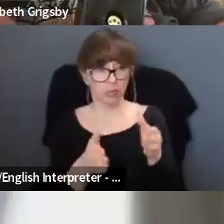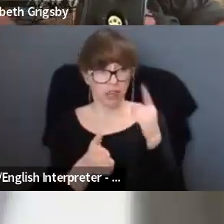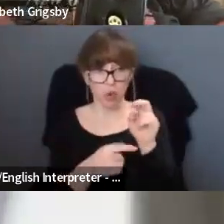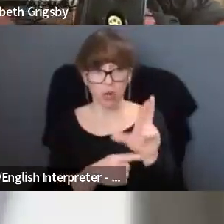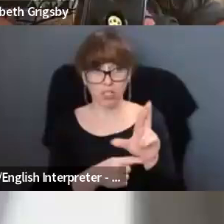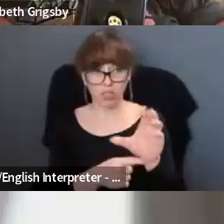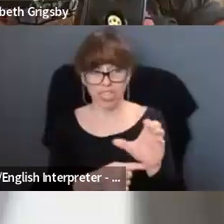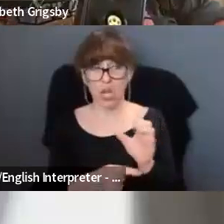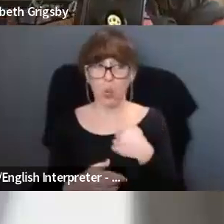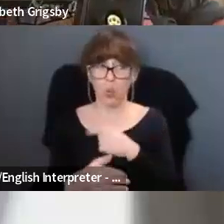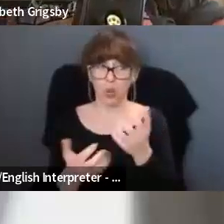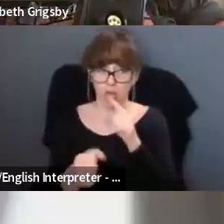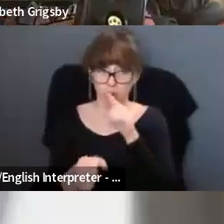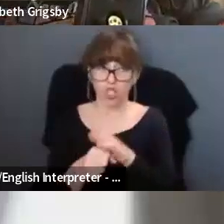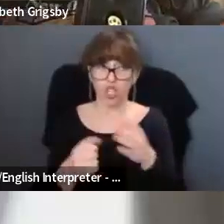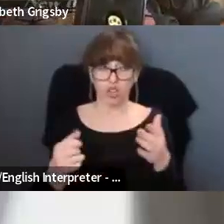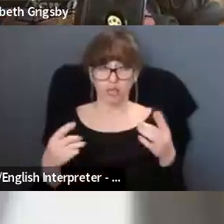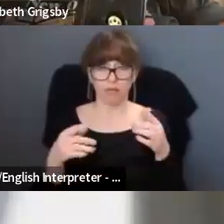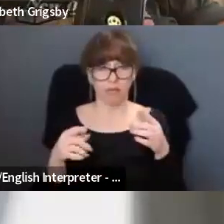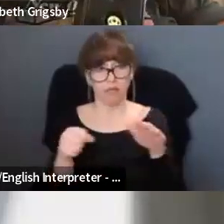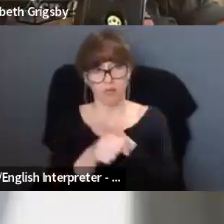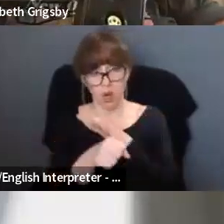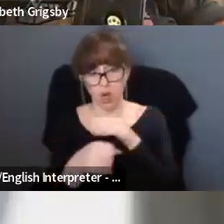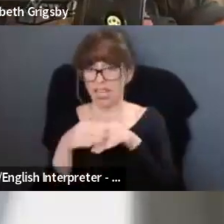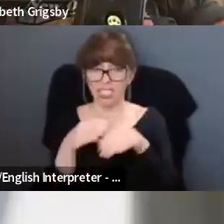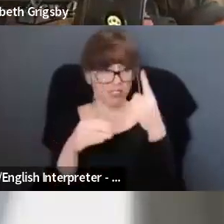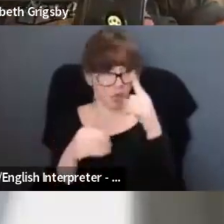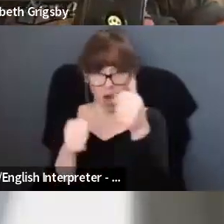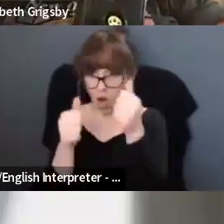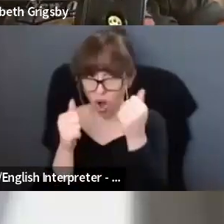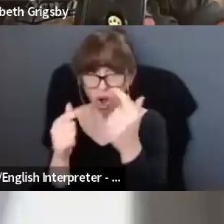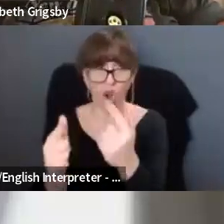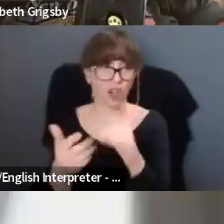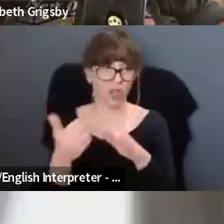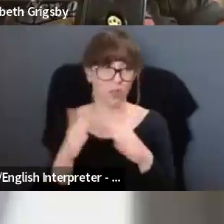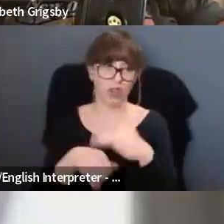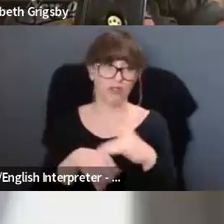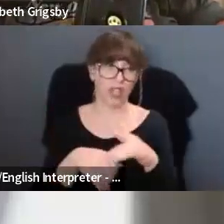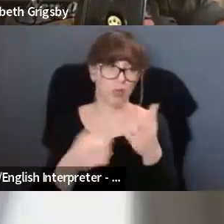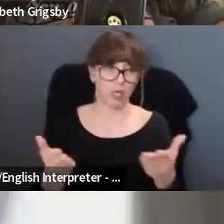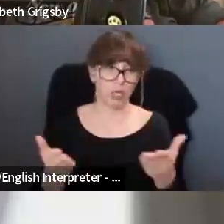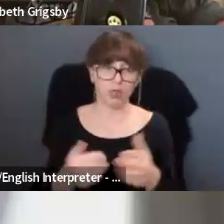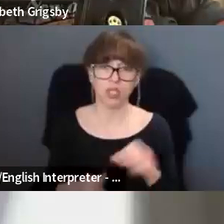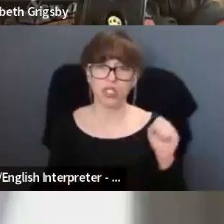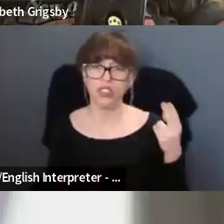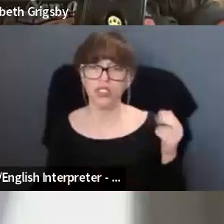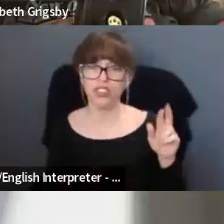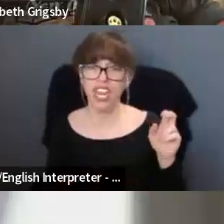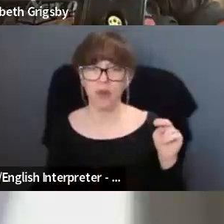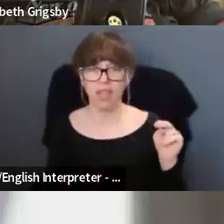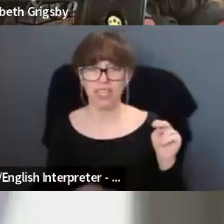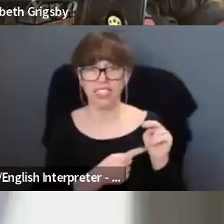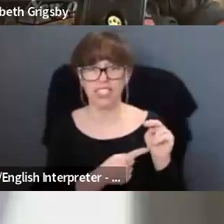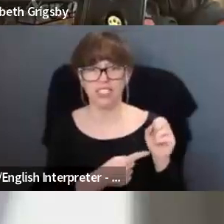to ensure that we get full access to the available community resources. Sharon, I think we'll talk about your training next